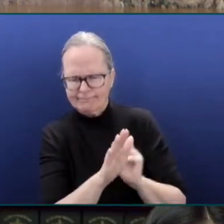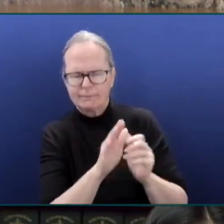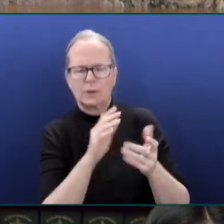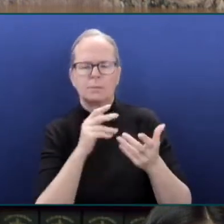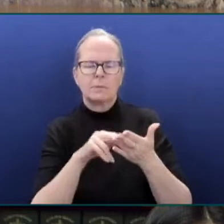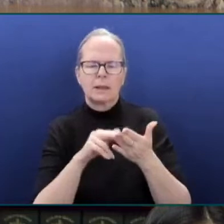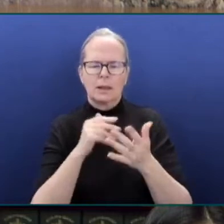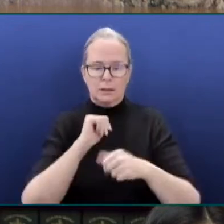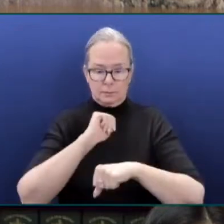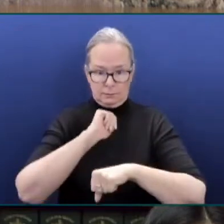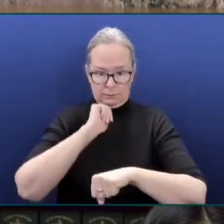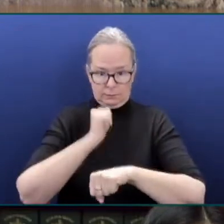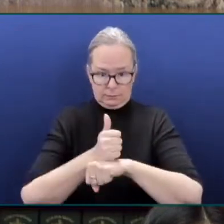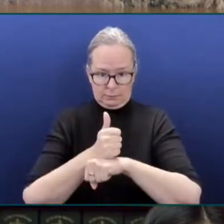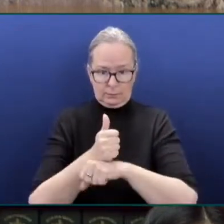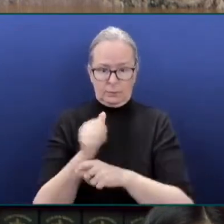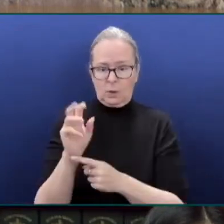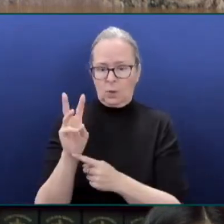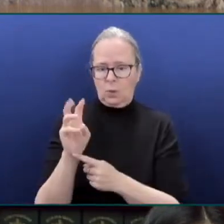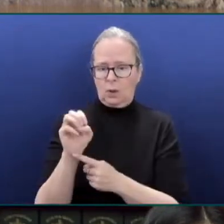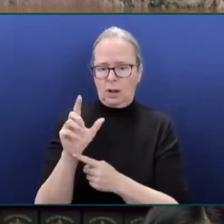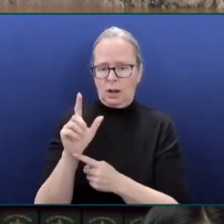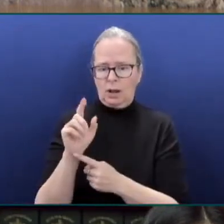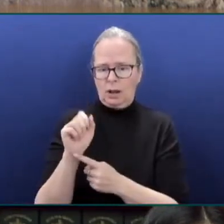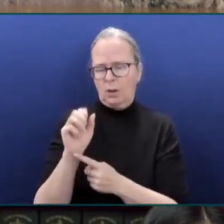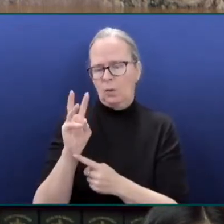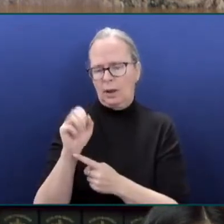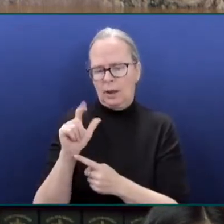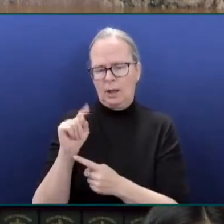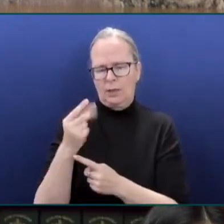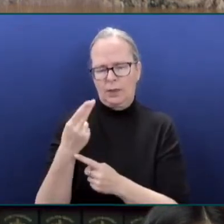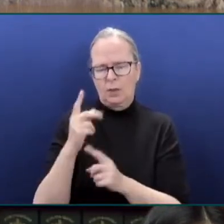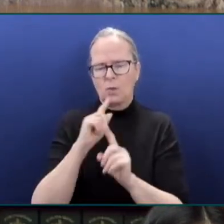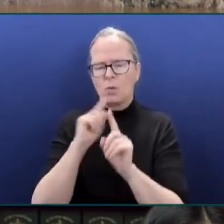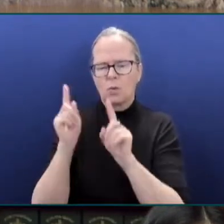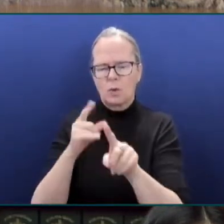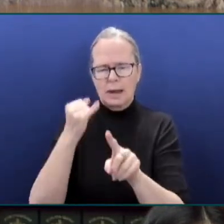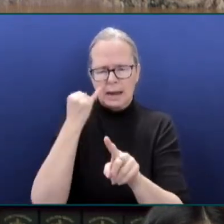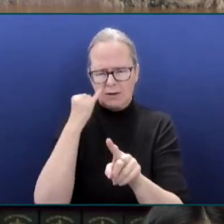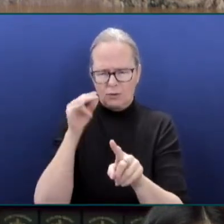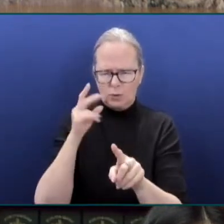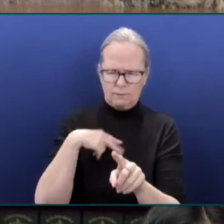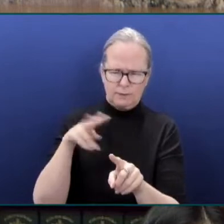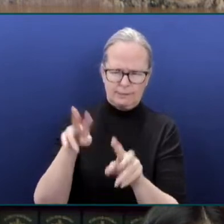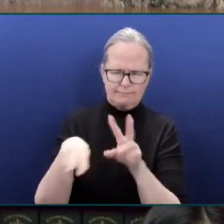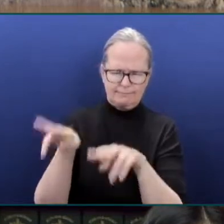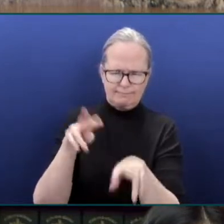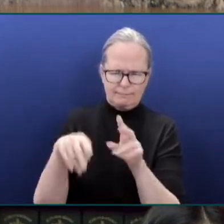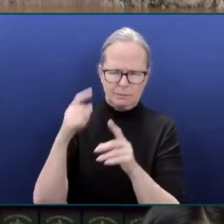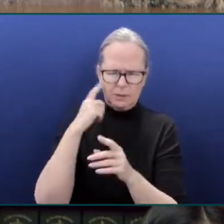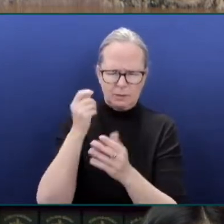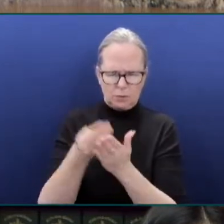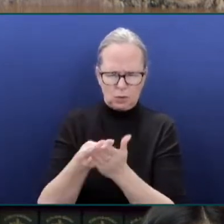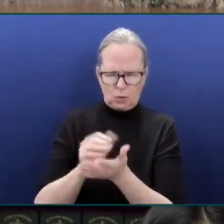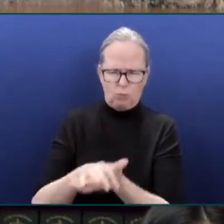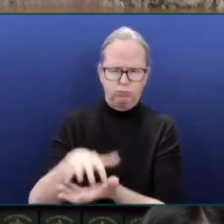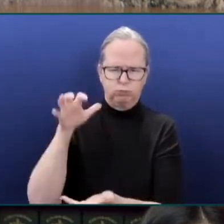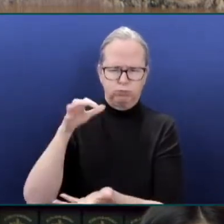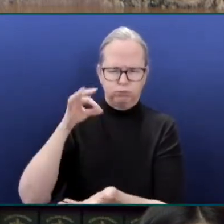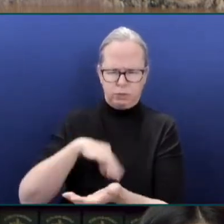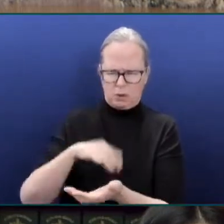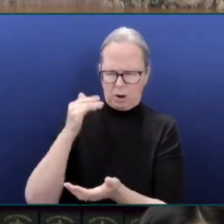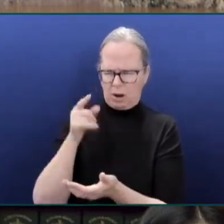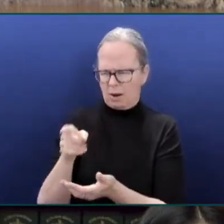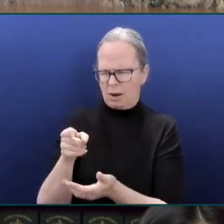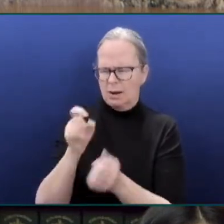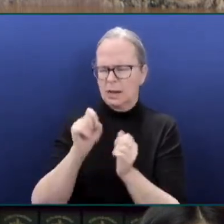evidence-gathering tool that can have a powerful impact on money laundering and organized crime here in British Columbia. Mr. Speaker, I move